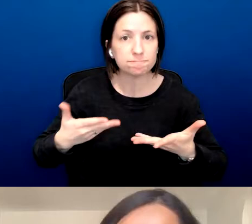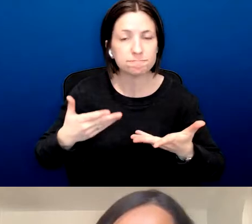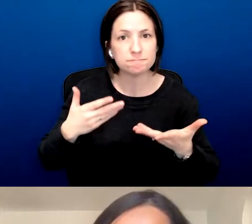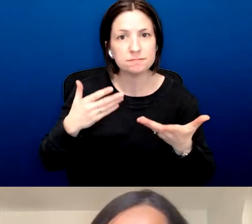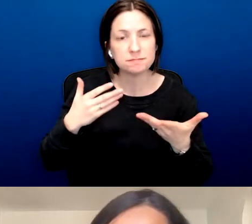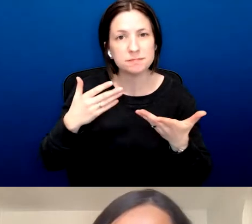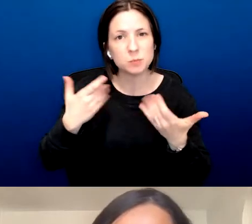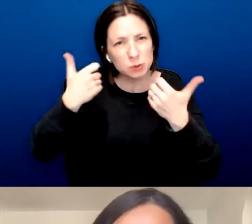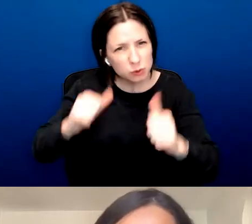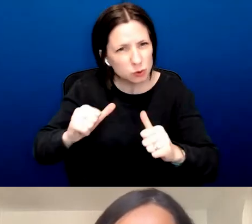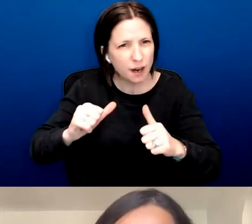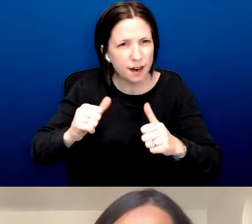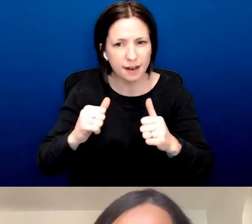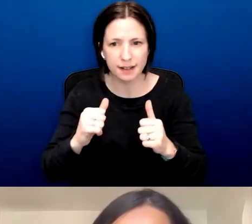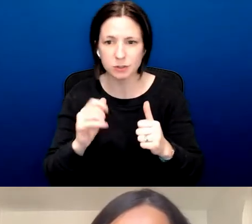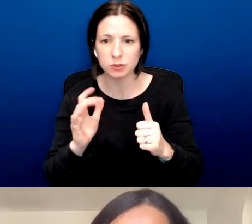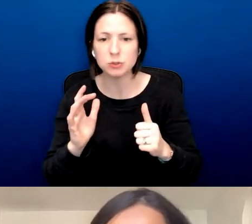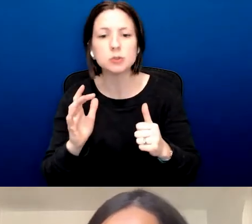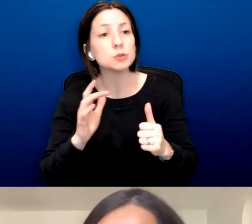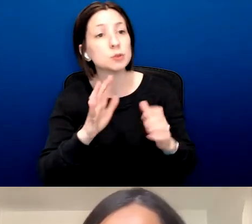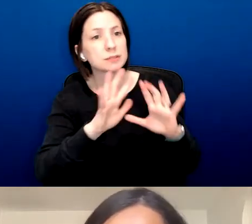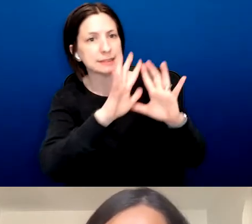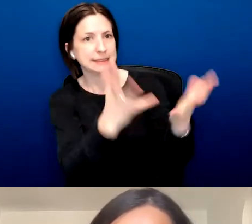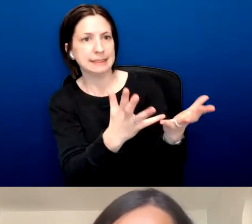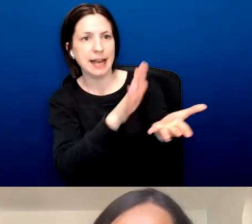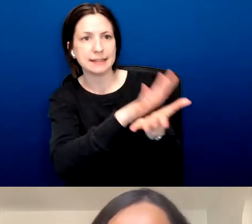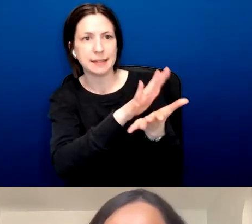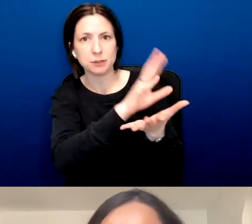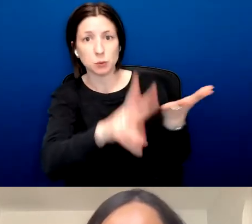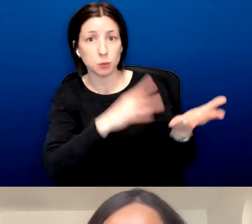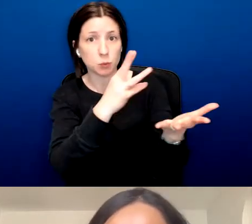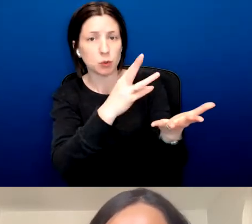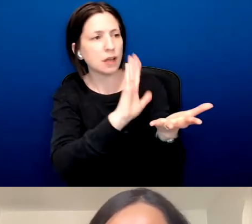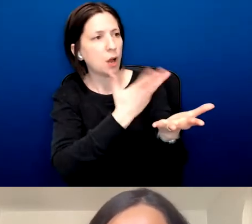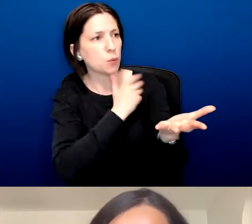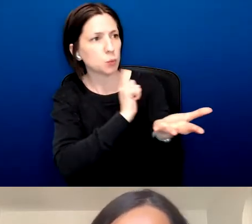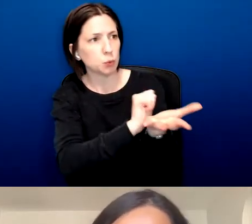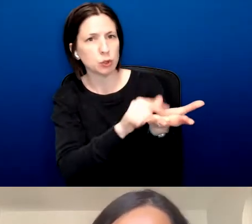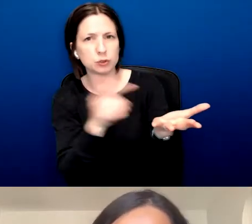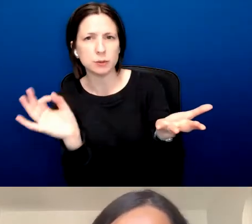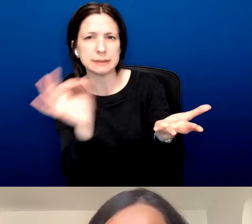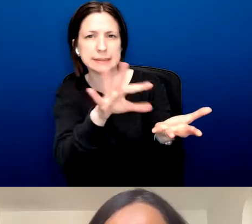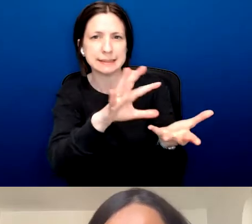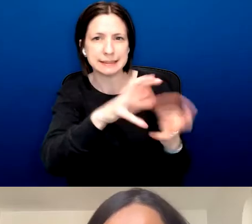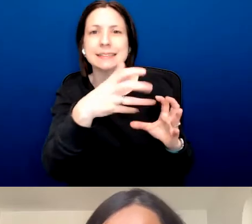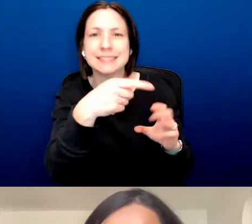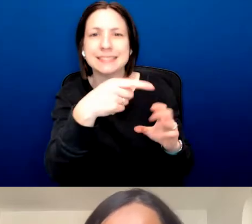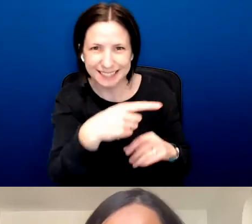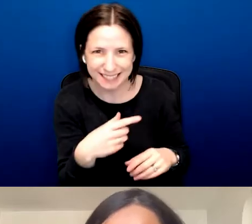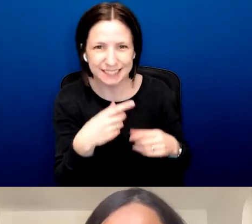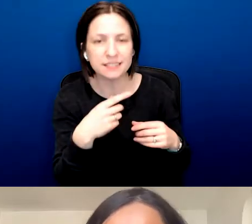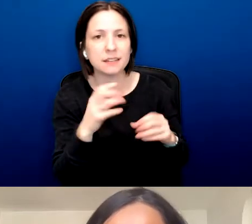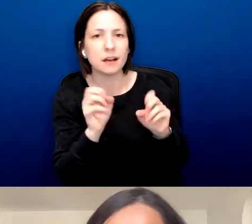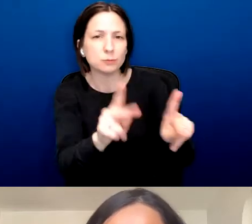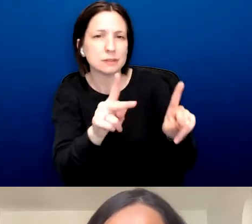create spaces or create disruptions even within the academic work that we do. So very recently, a student of Dr. Gajala's,